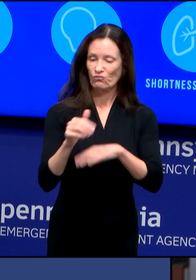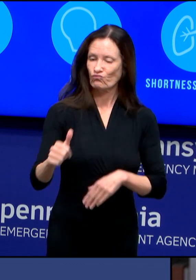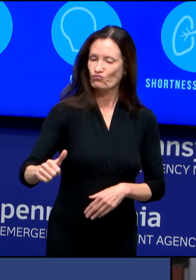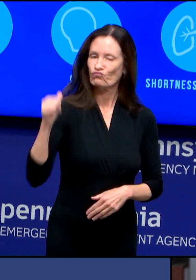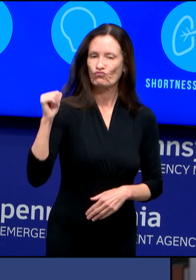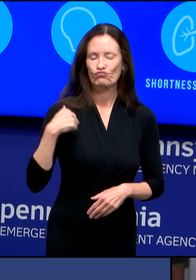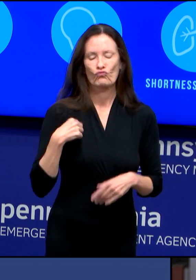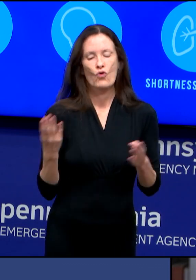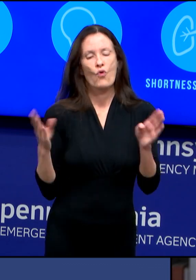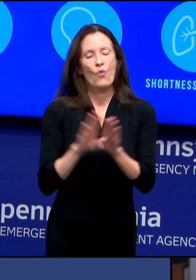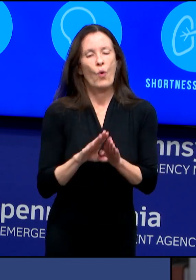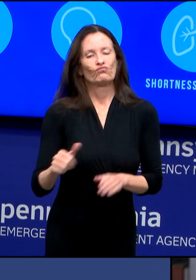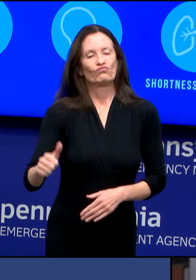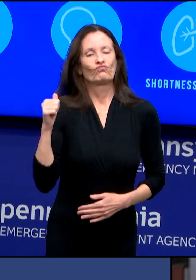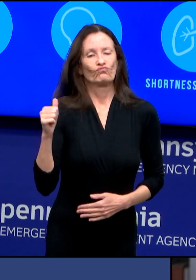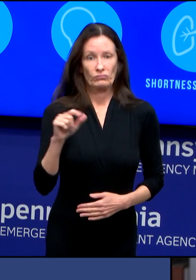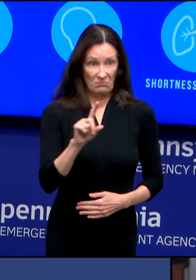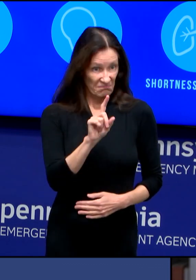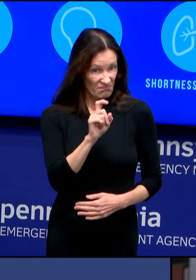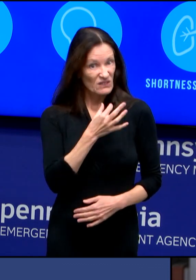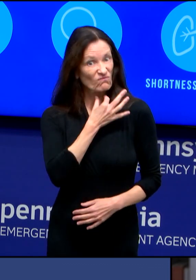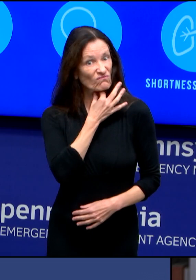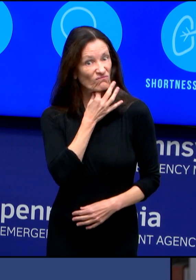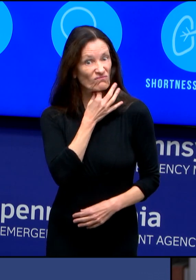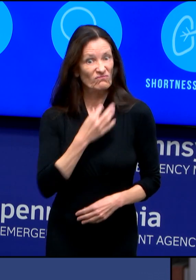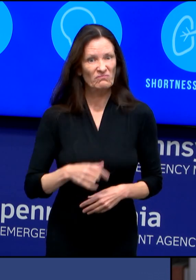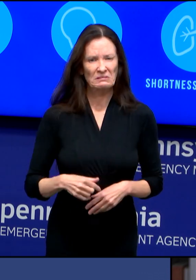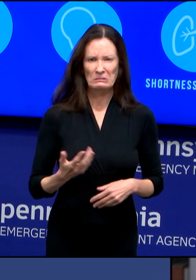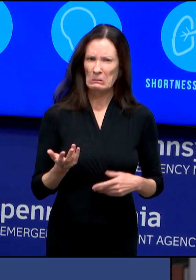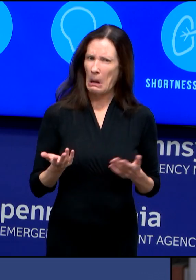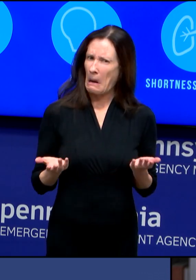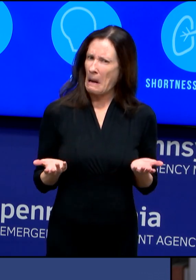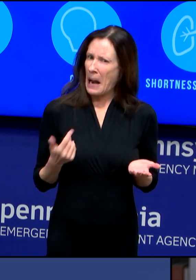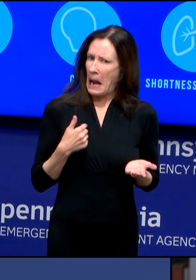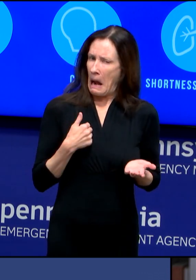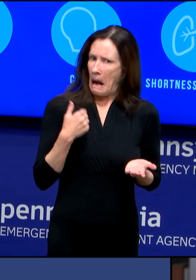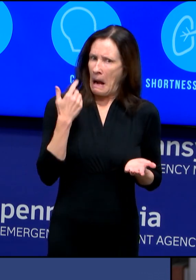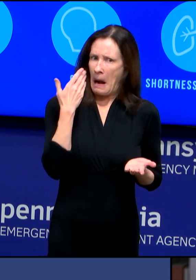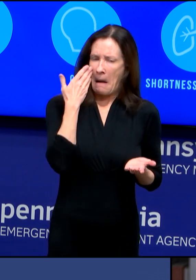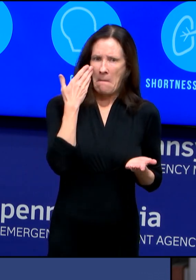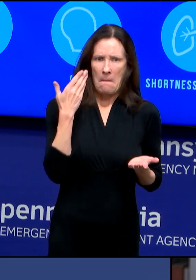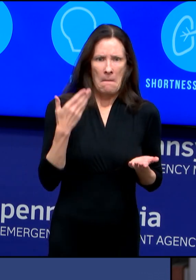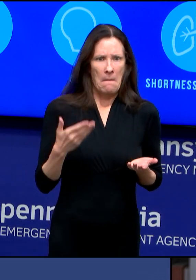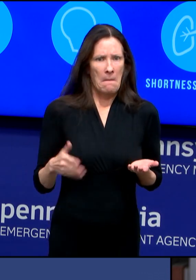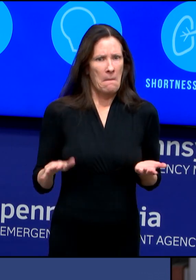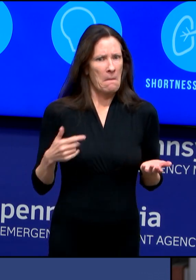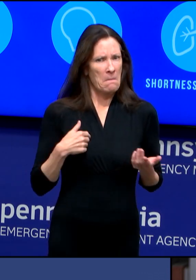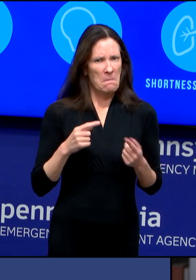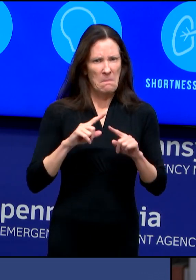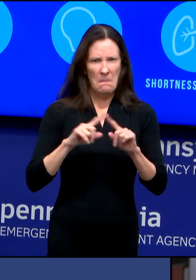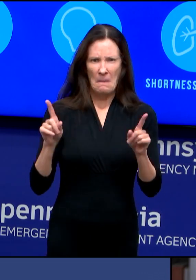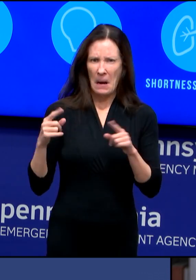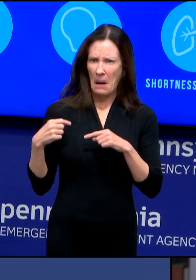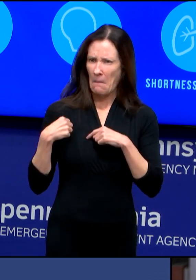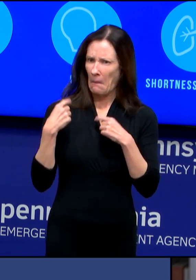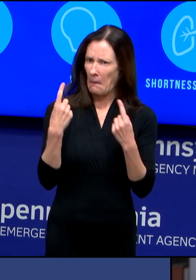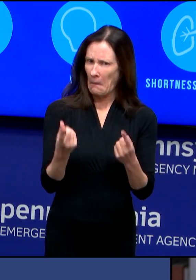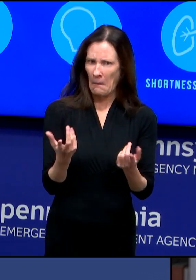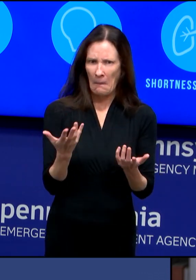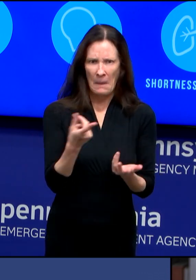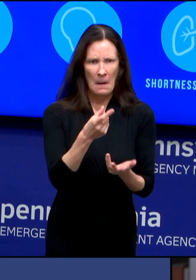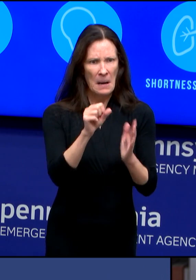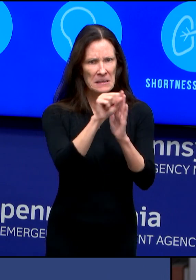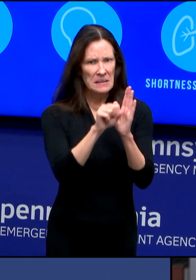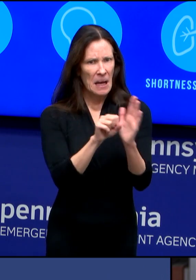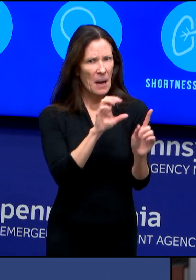I got to say, I don't know of any. As I mentioned earlier, the state police, Colonel Vanchek, said in a cabinet meeting